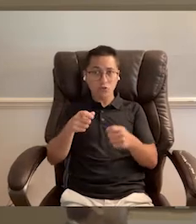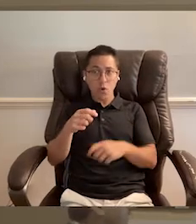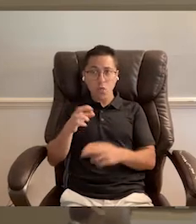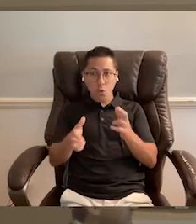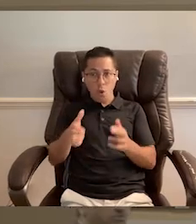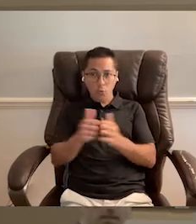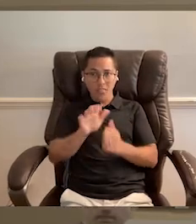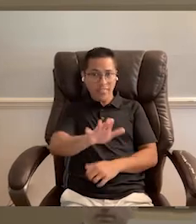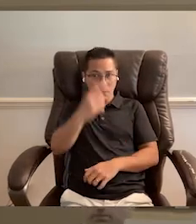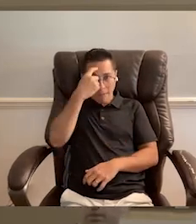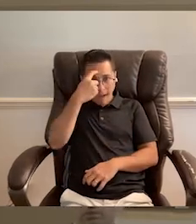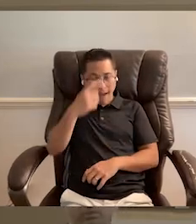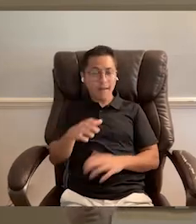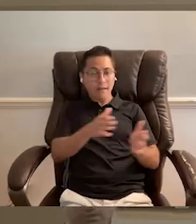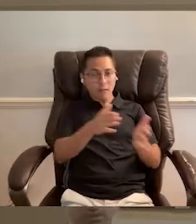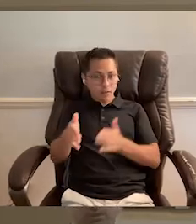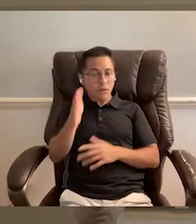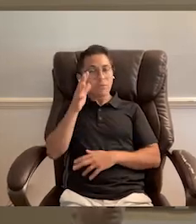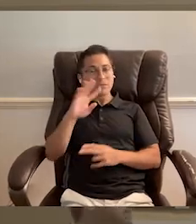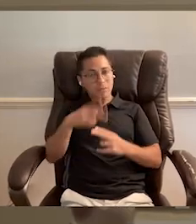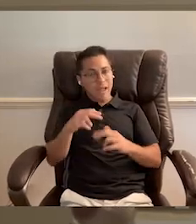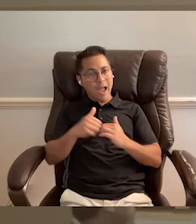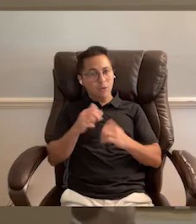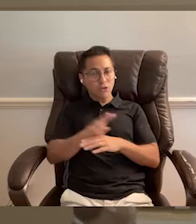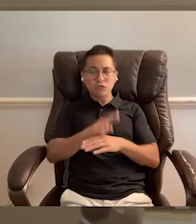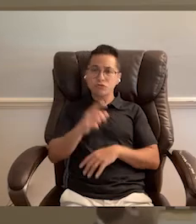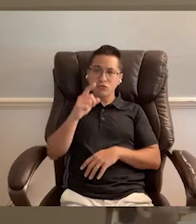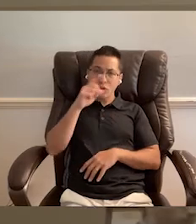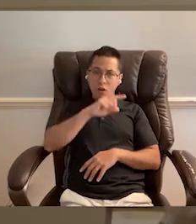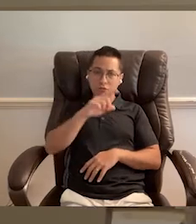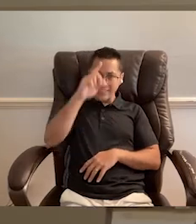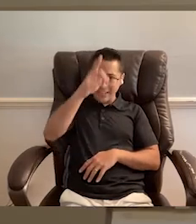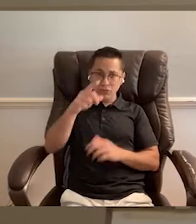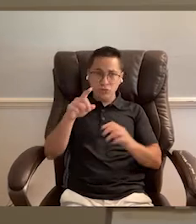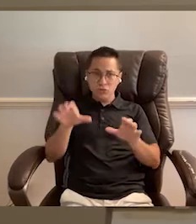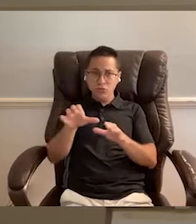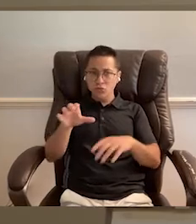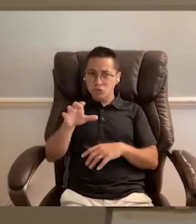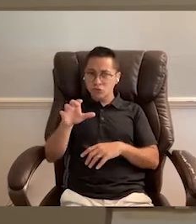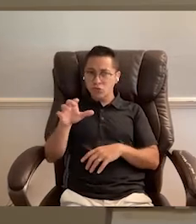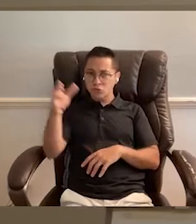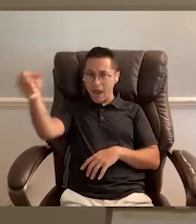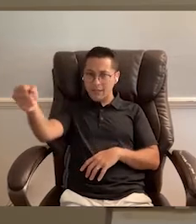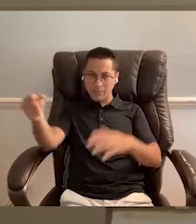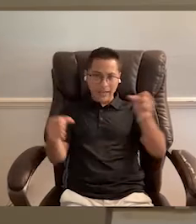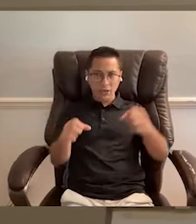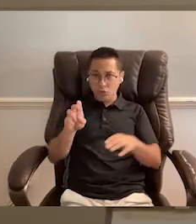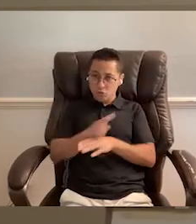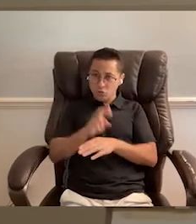about hands-free measuring application for our engineers that are throughout the state of Florida. And then talk a little bit about driving